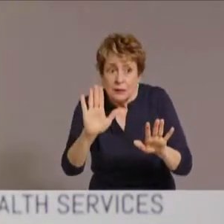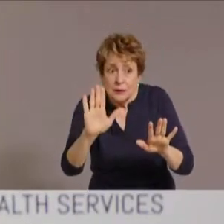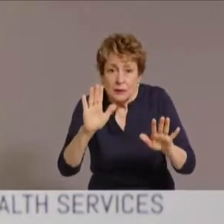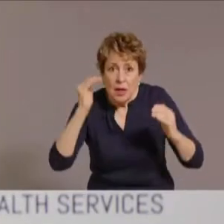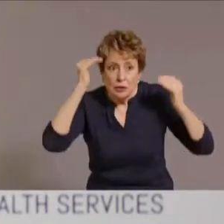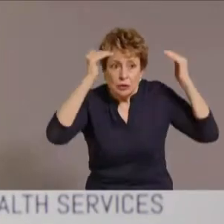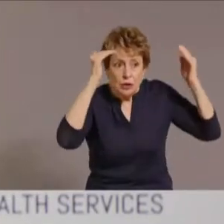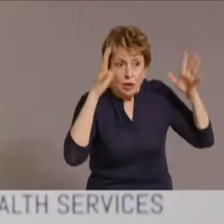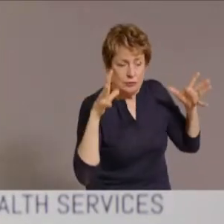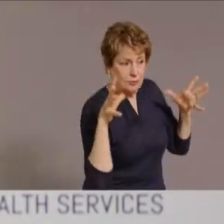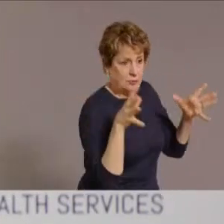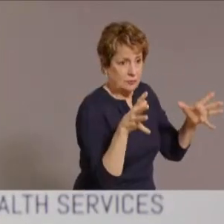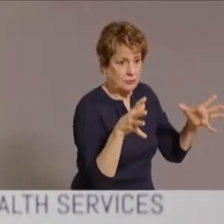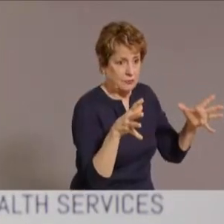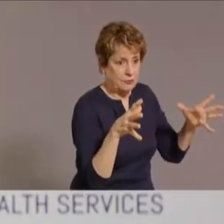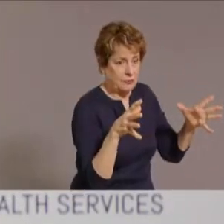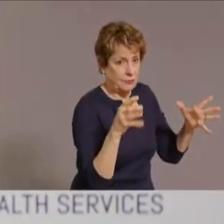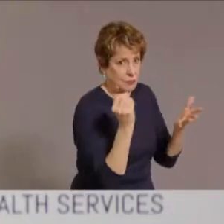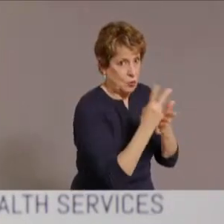Do you have it, Steve?